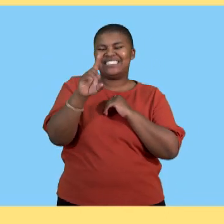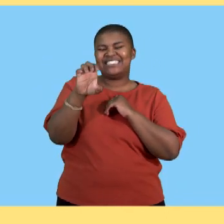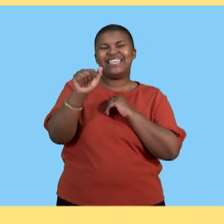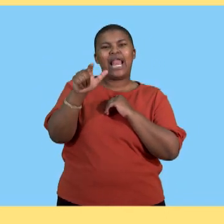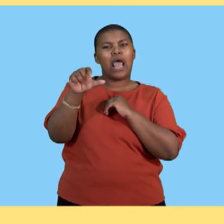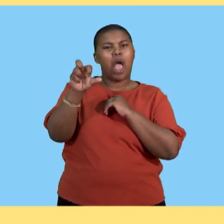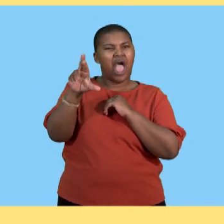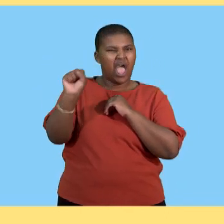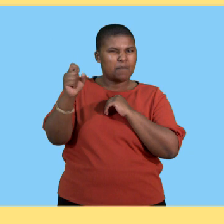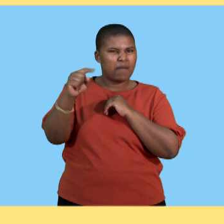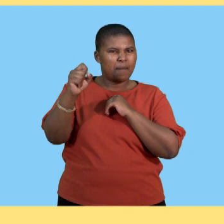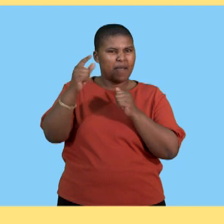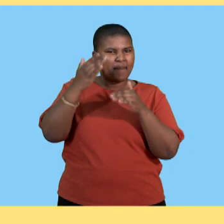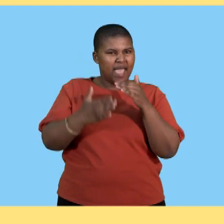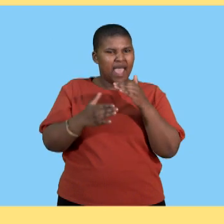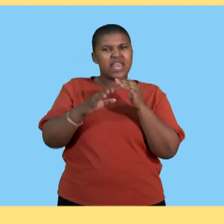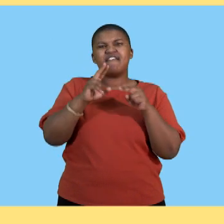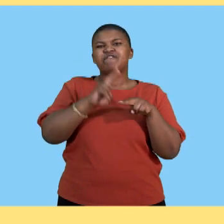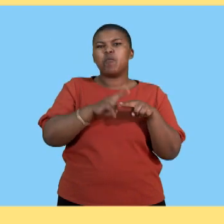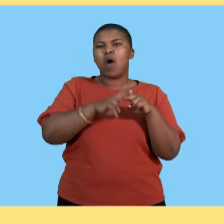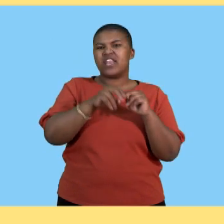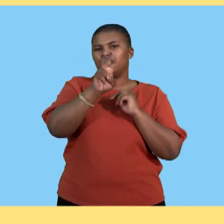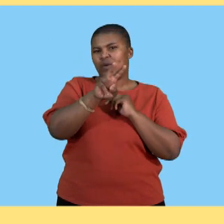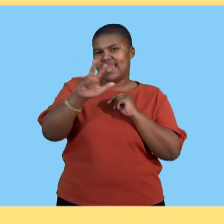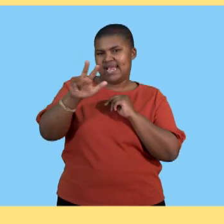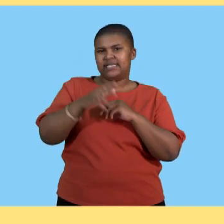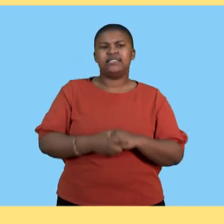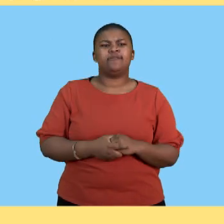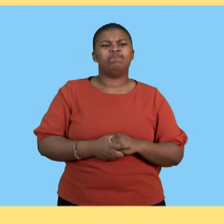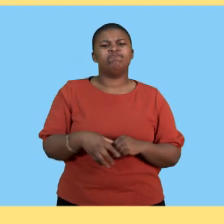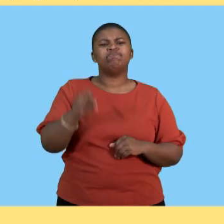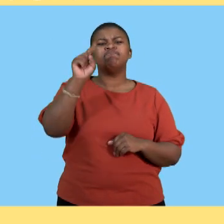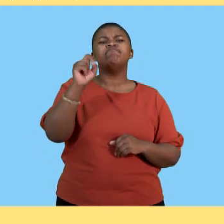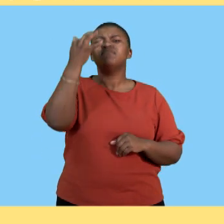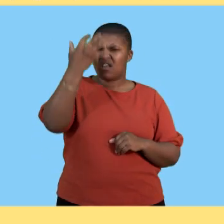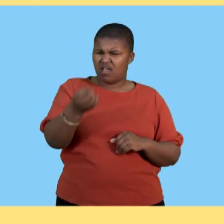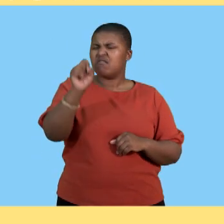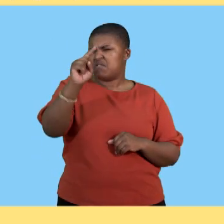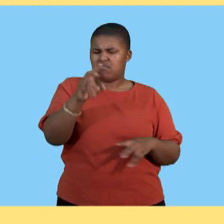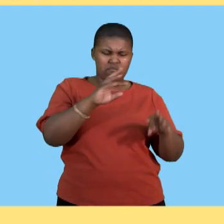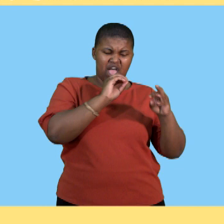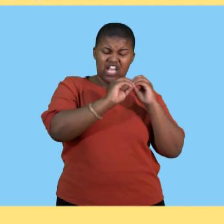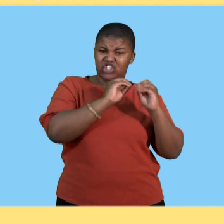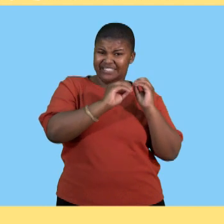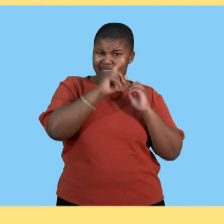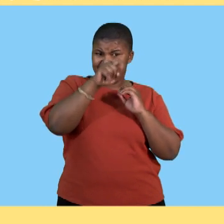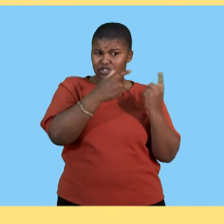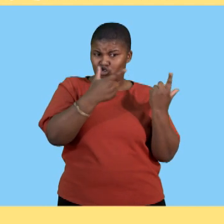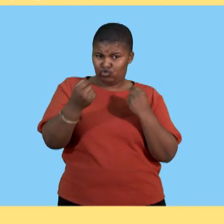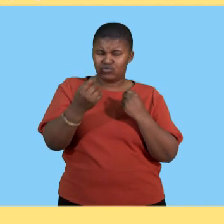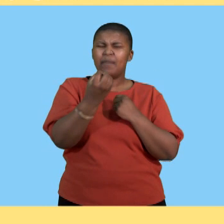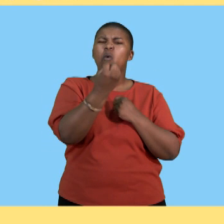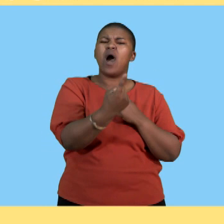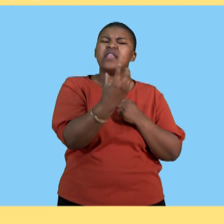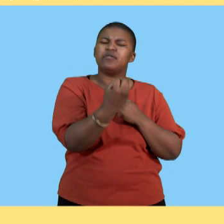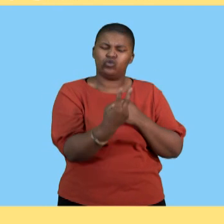of its financial period, which ends on the 20th of February. We have some adjustments with us. There is adjustment number 1,